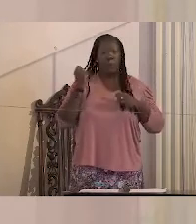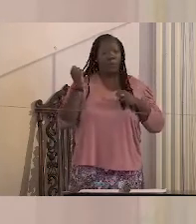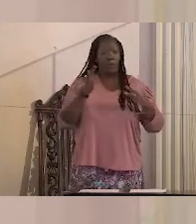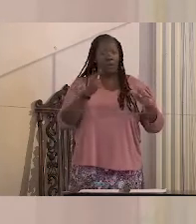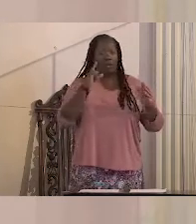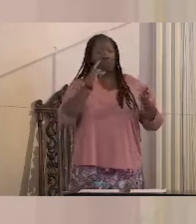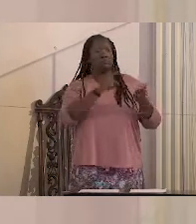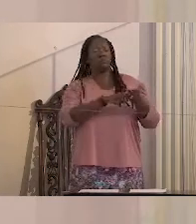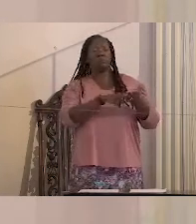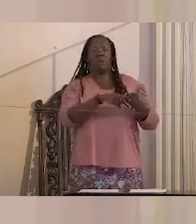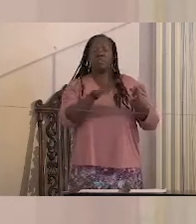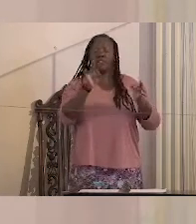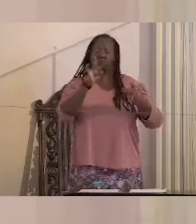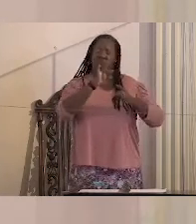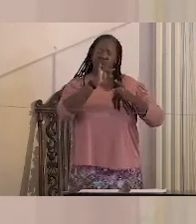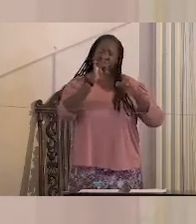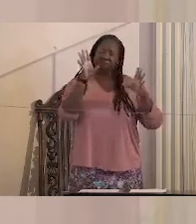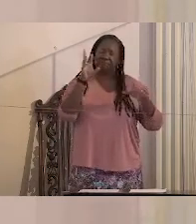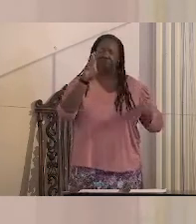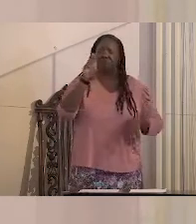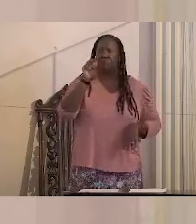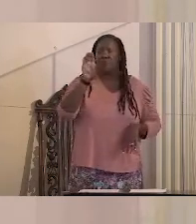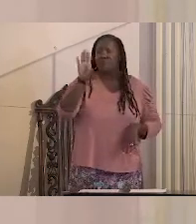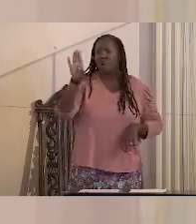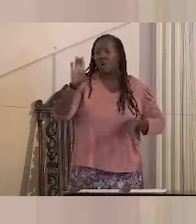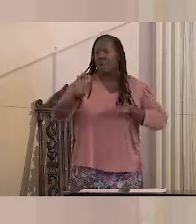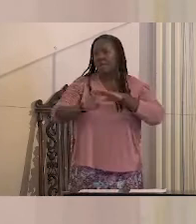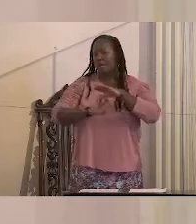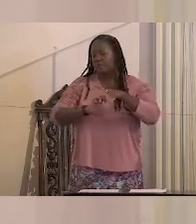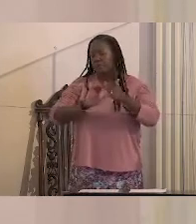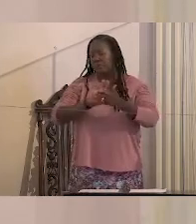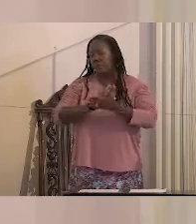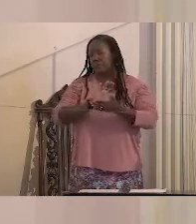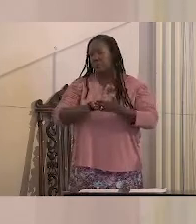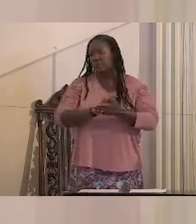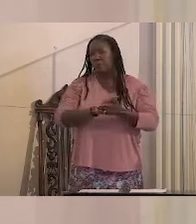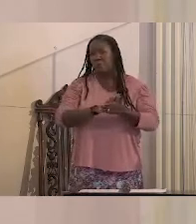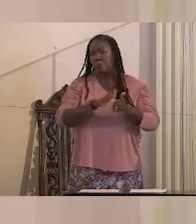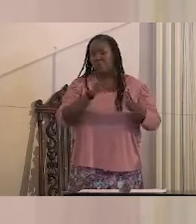massacre at the Robb Elementary School on Tuesday.